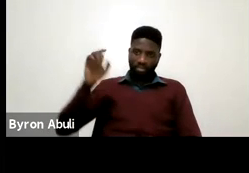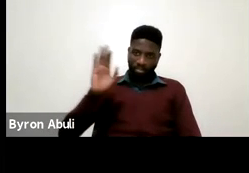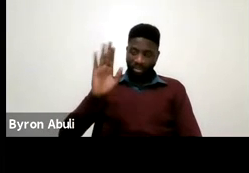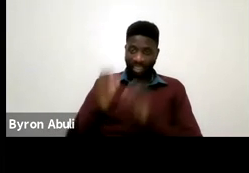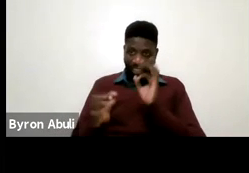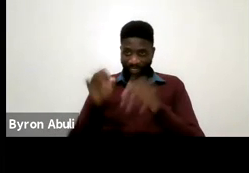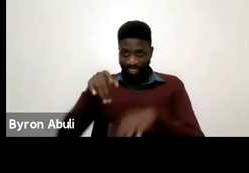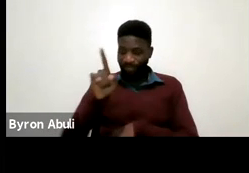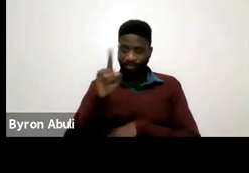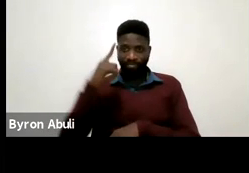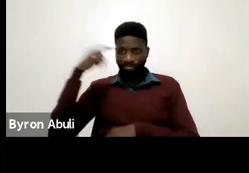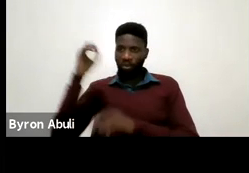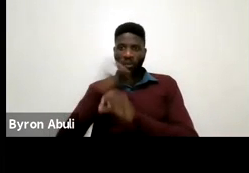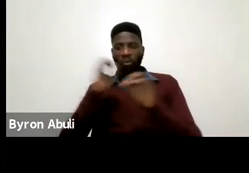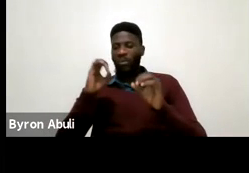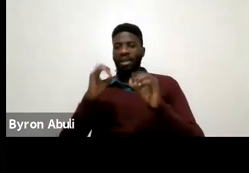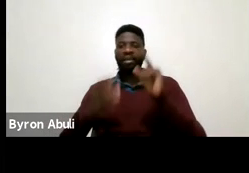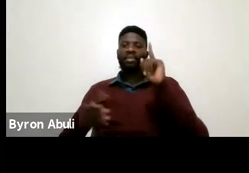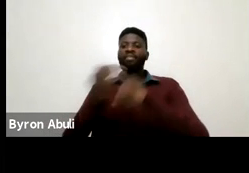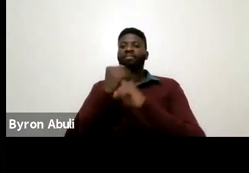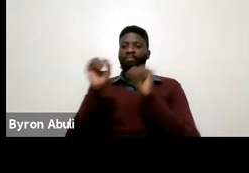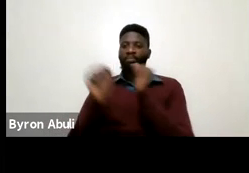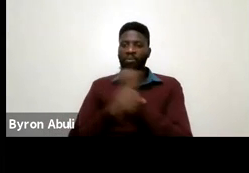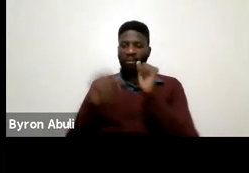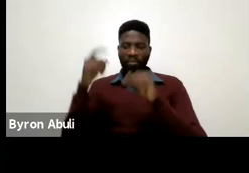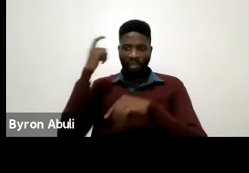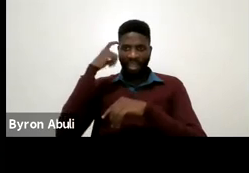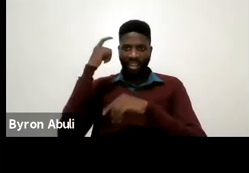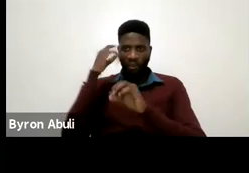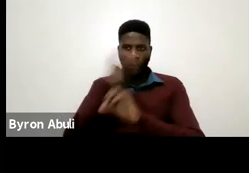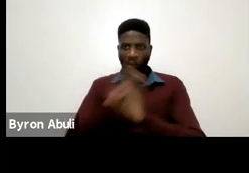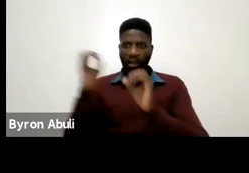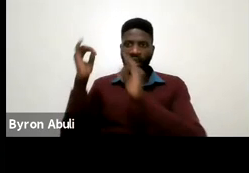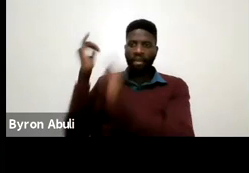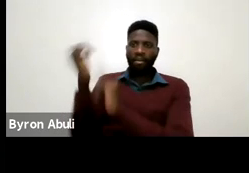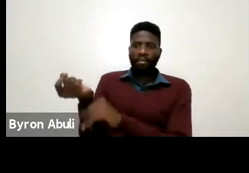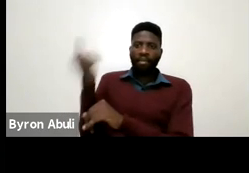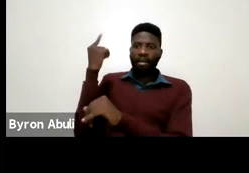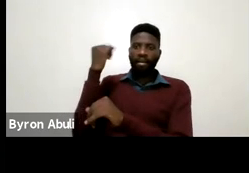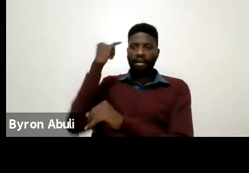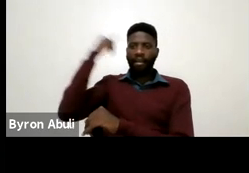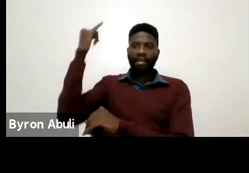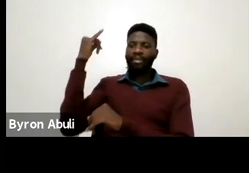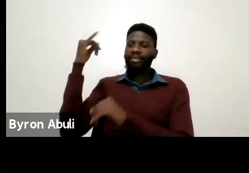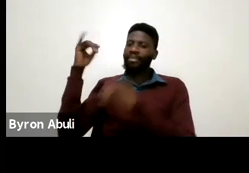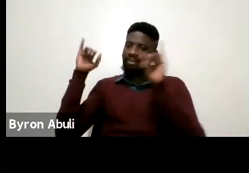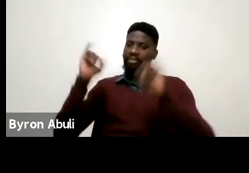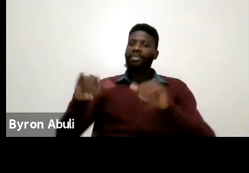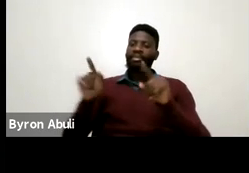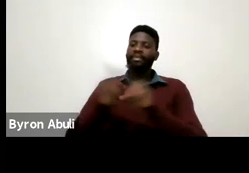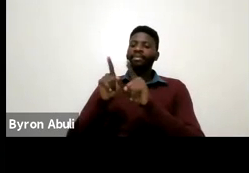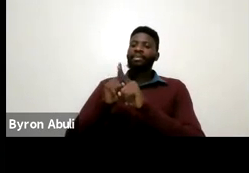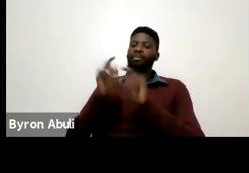it. Because if it's not in your mind, it's a foreign idea, it will remain a foreign idea. That's why owning the